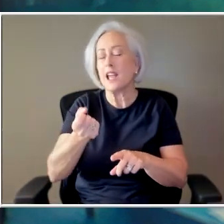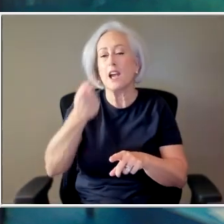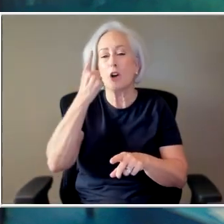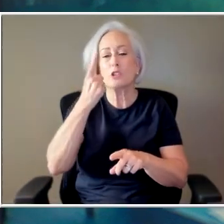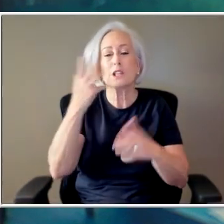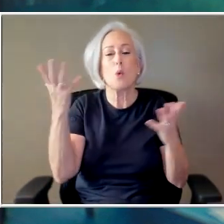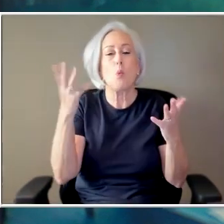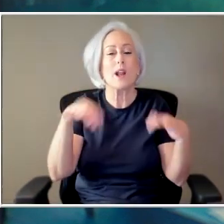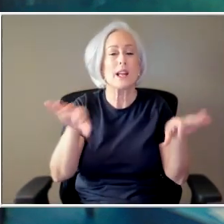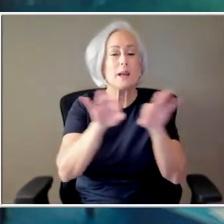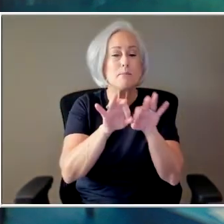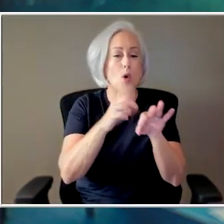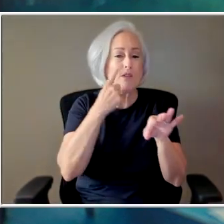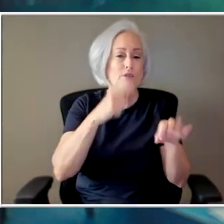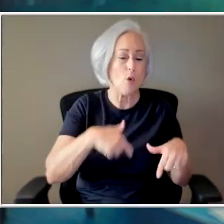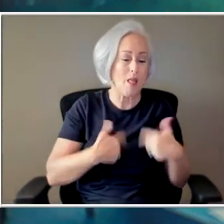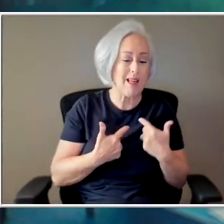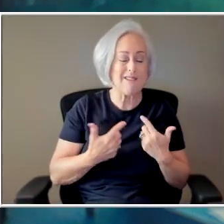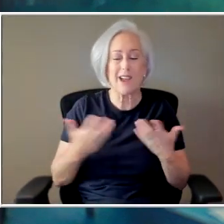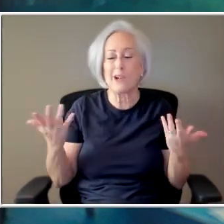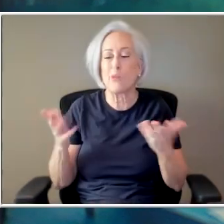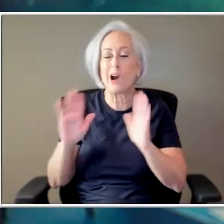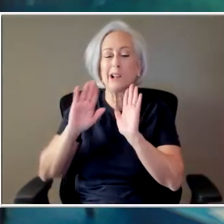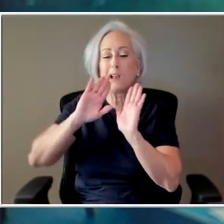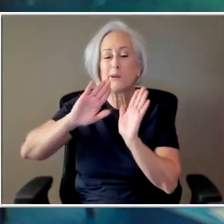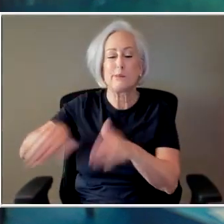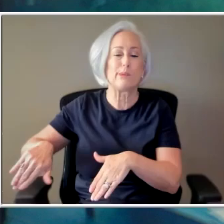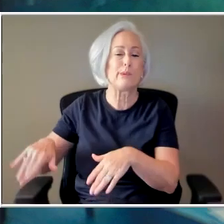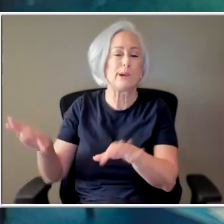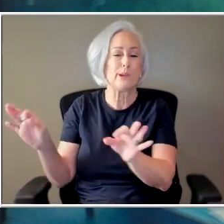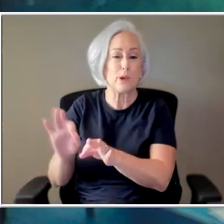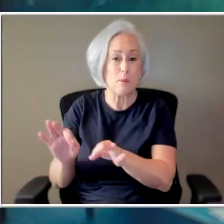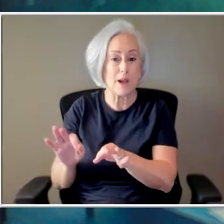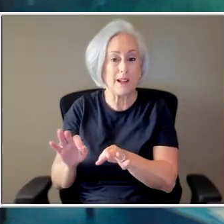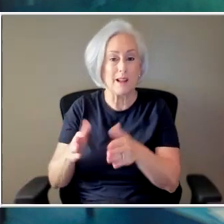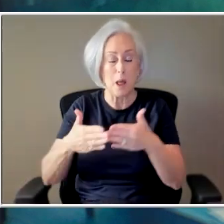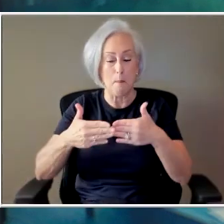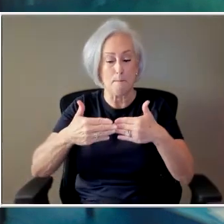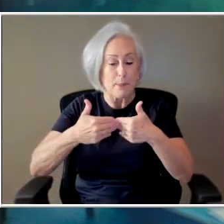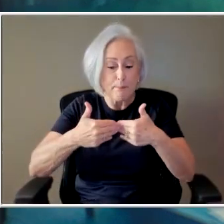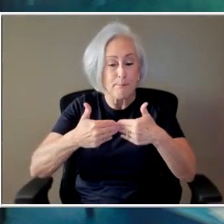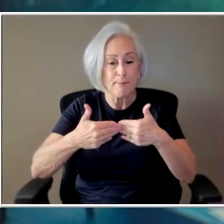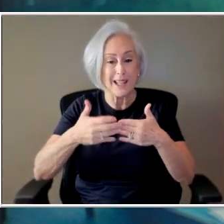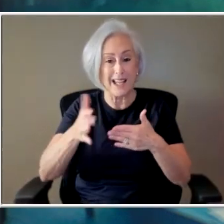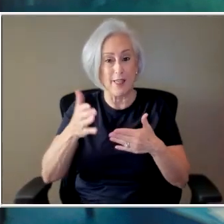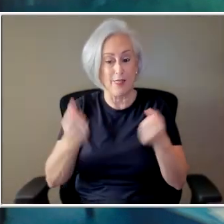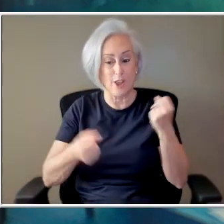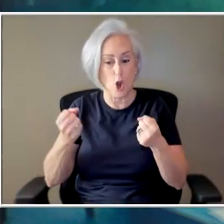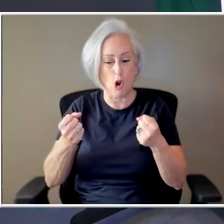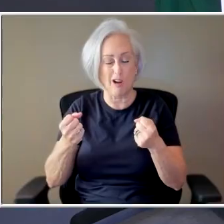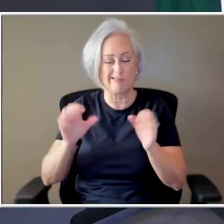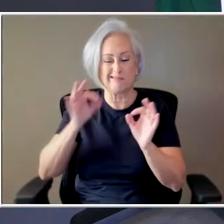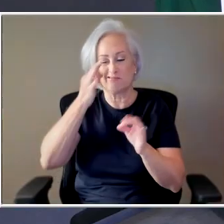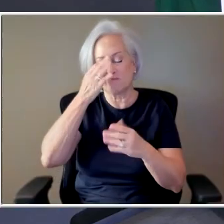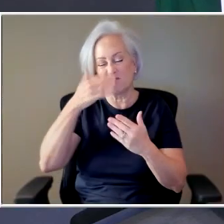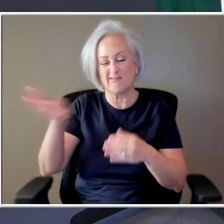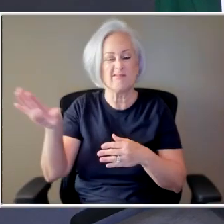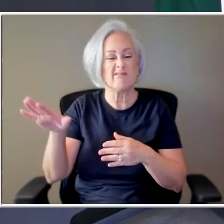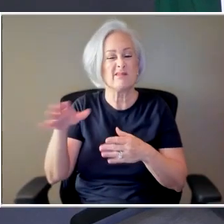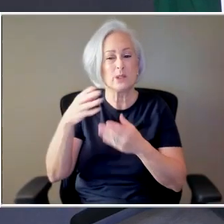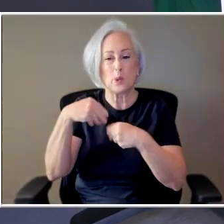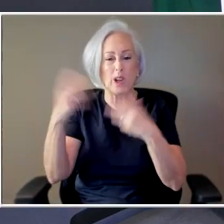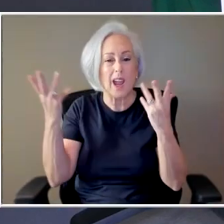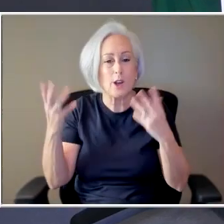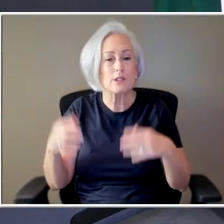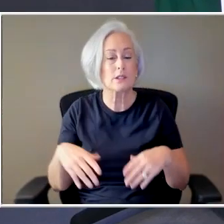life and what isn't so important. A dent in the car, not so important. These events, the most important. Important. How proud are you of your